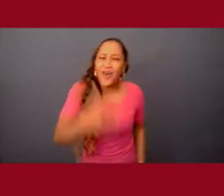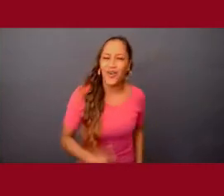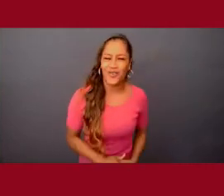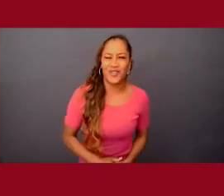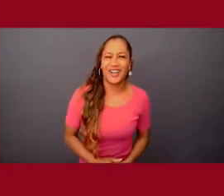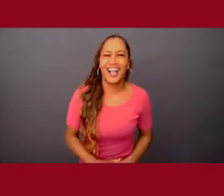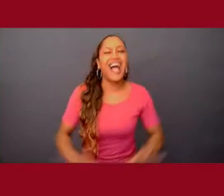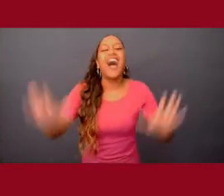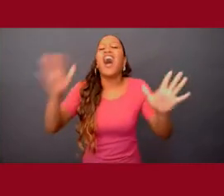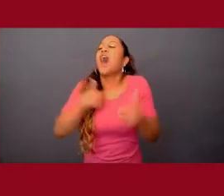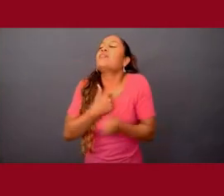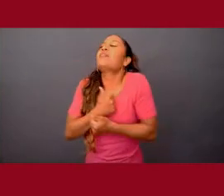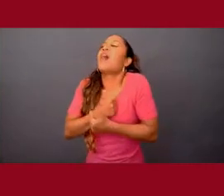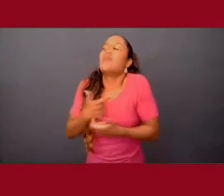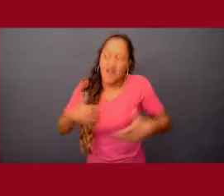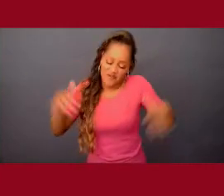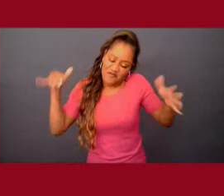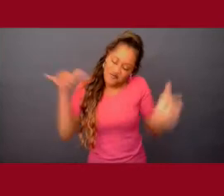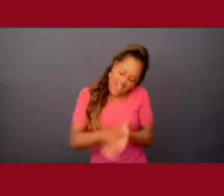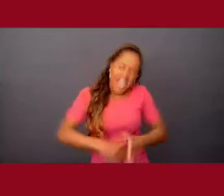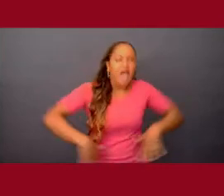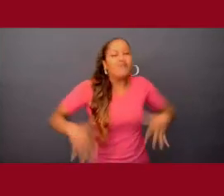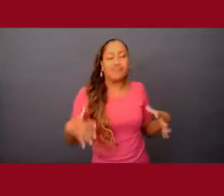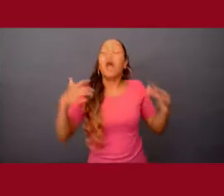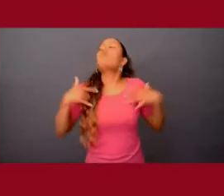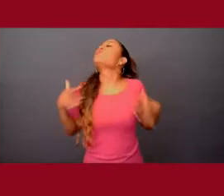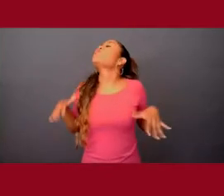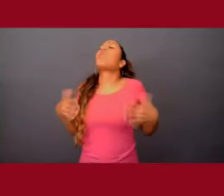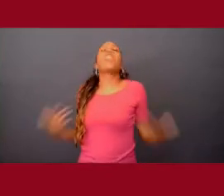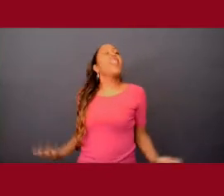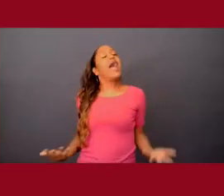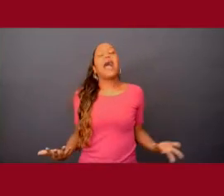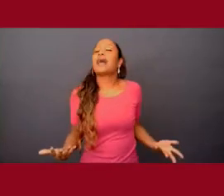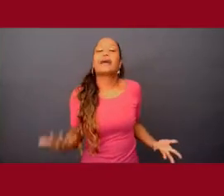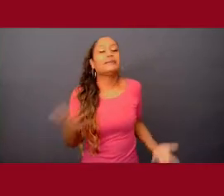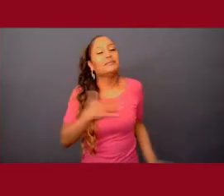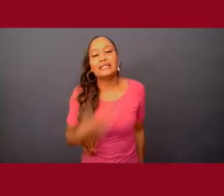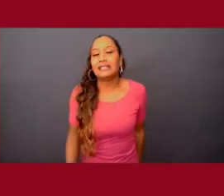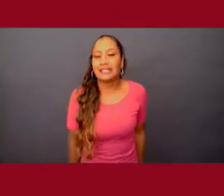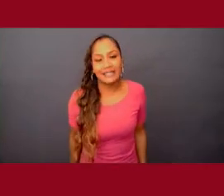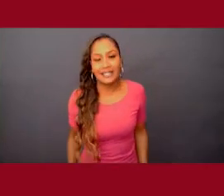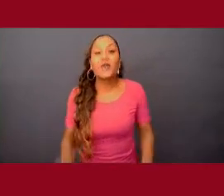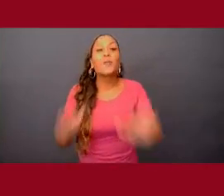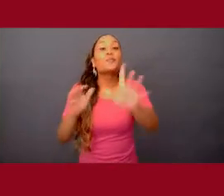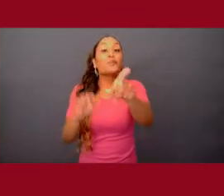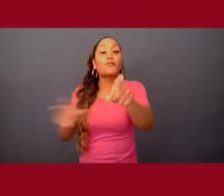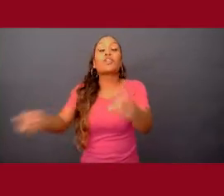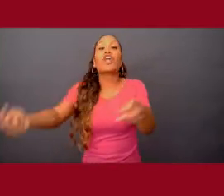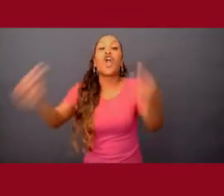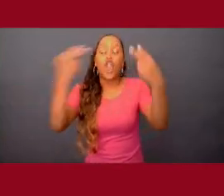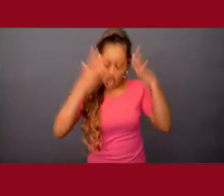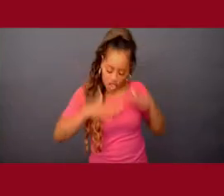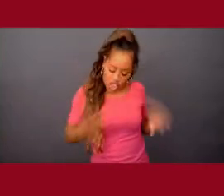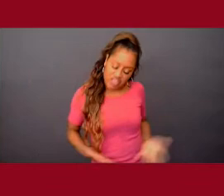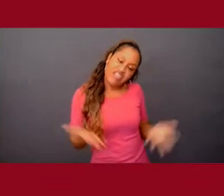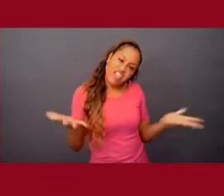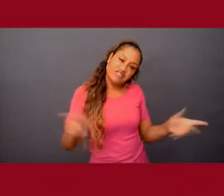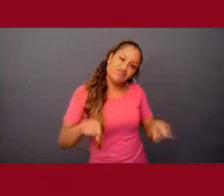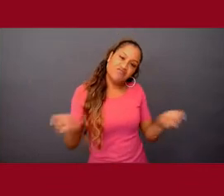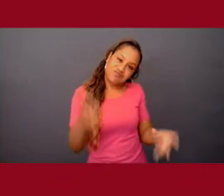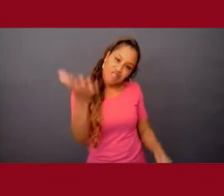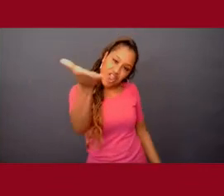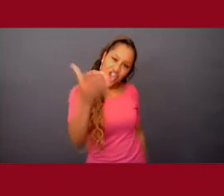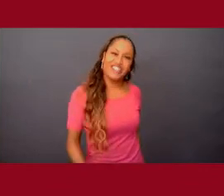I love being a fat. It relaxes me. I want you to take a good look at it.